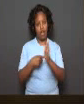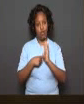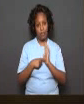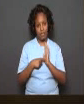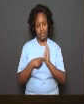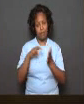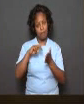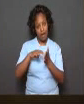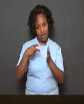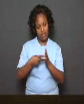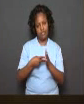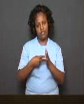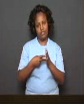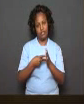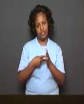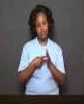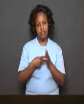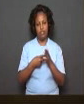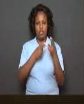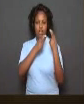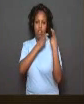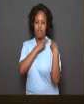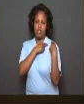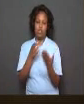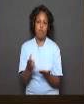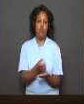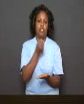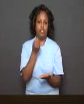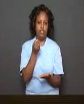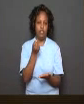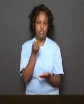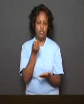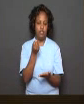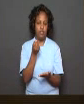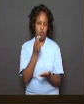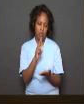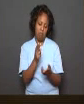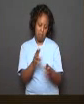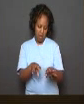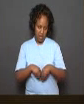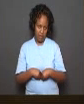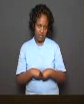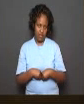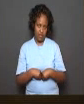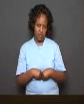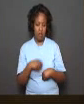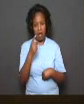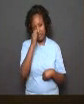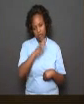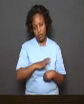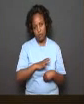Accountability means taking responsibility. It means that a